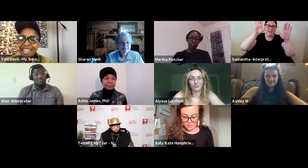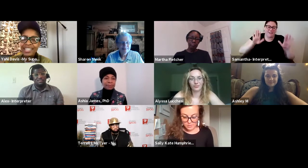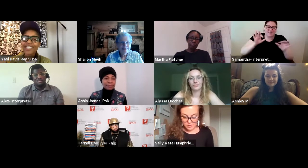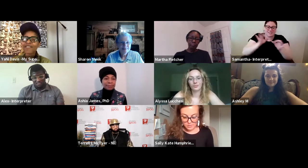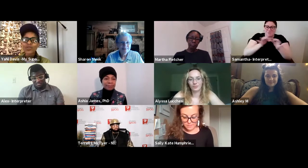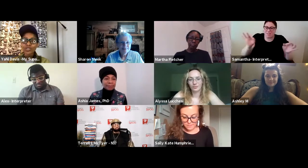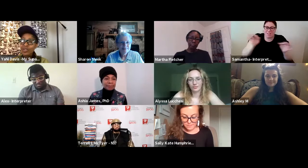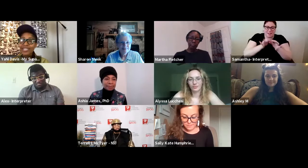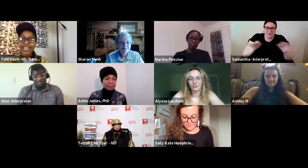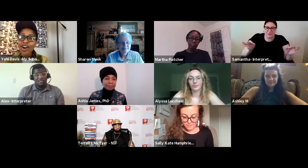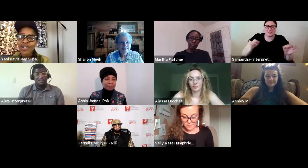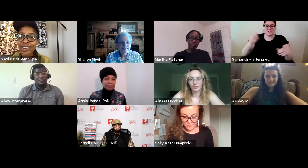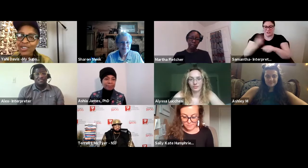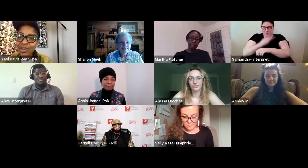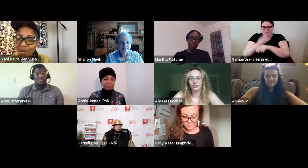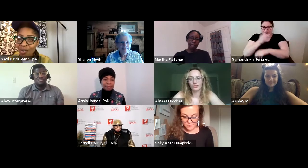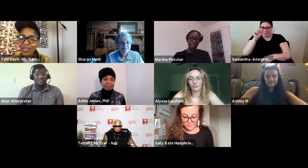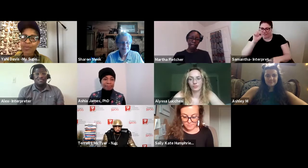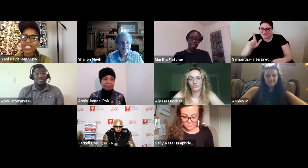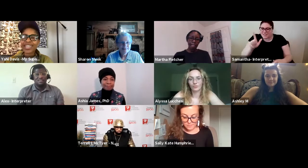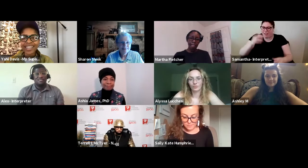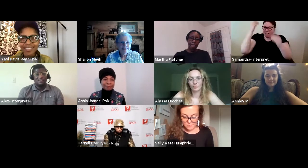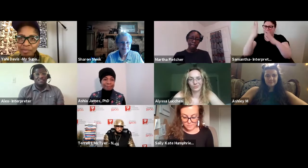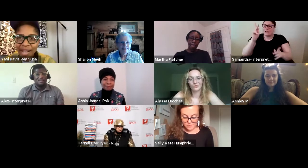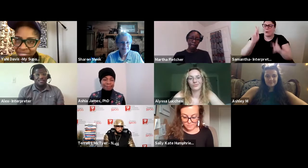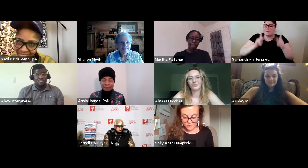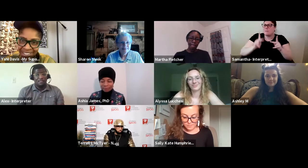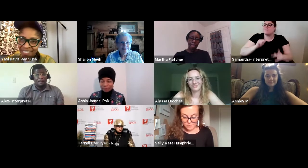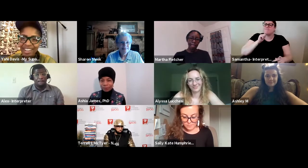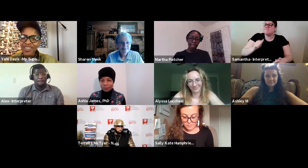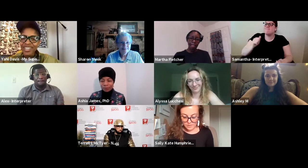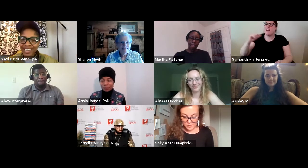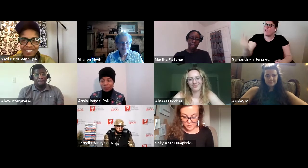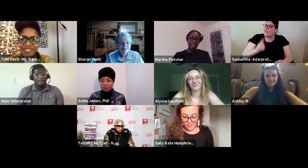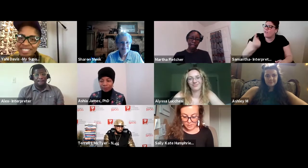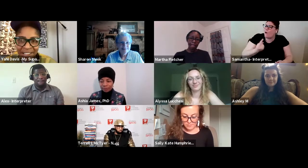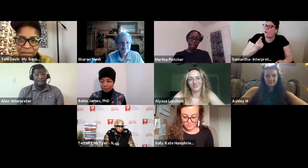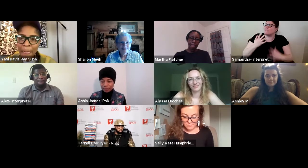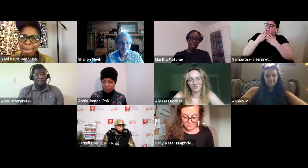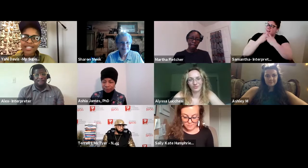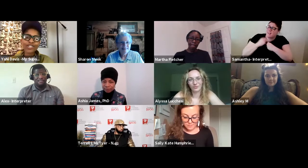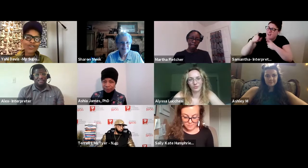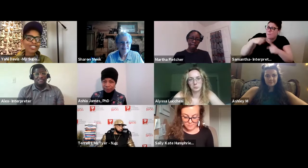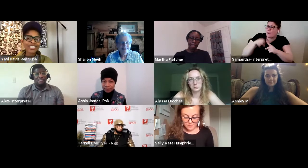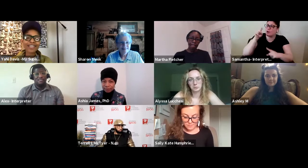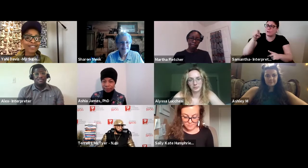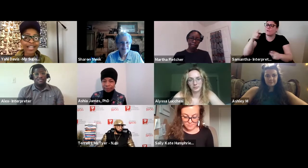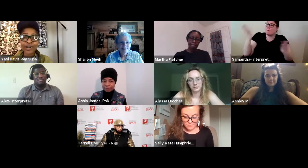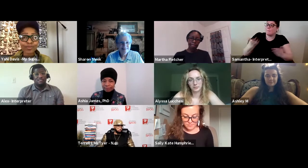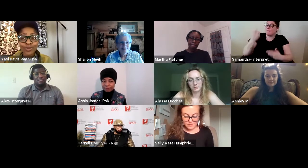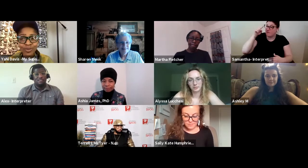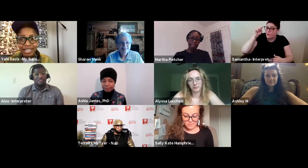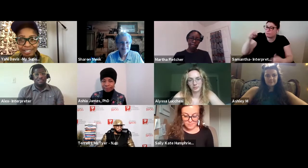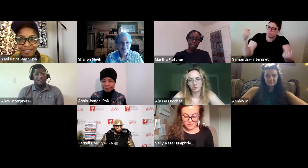language, letting folks know that they aren't alone, that we care about them, that we're here for them. Yeah. Totally sounds